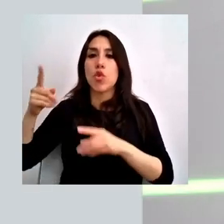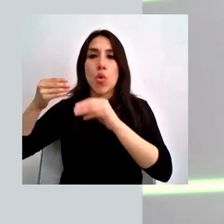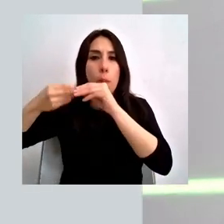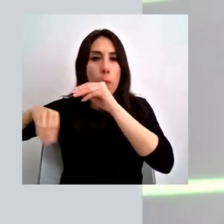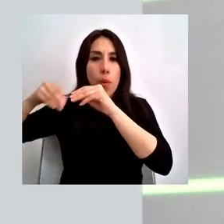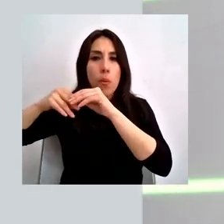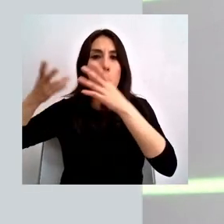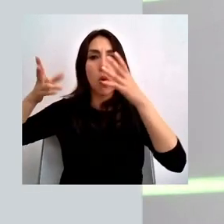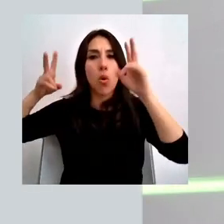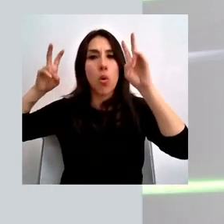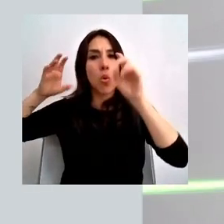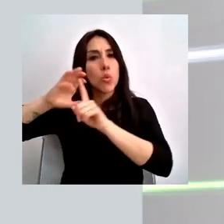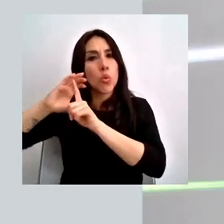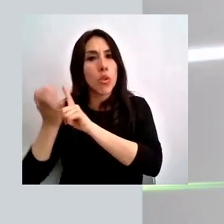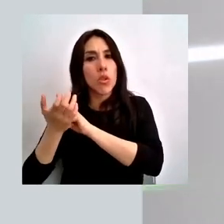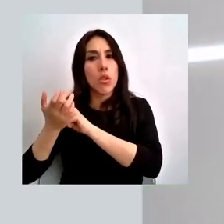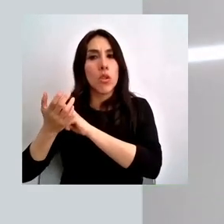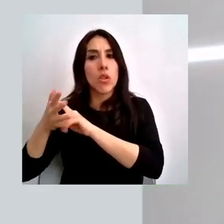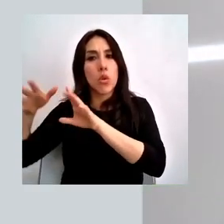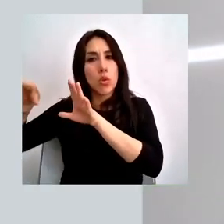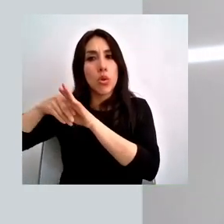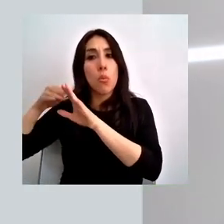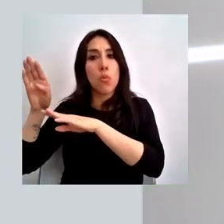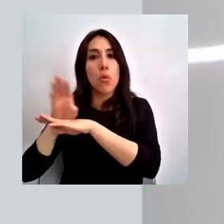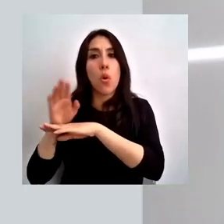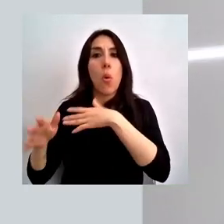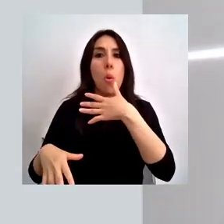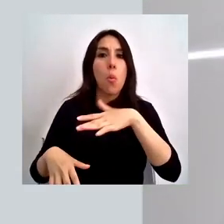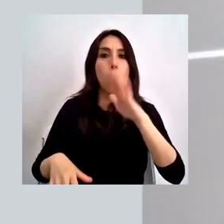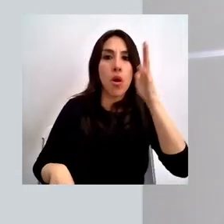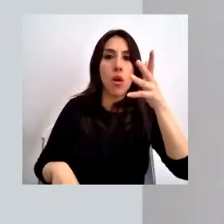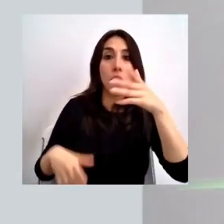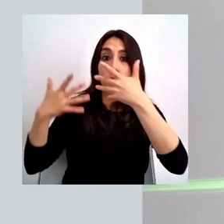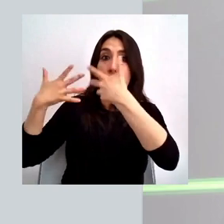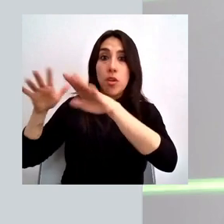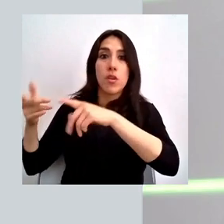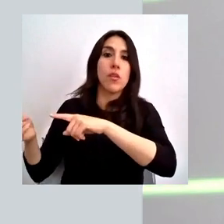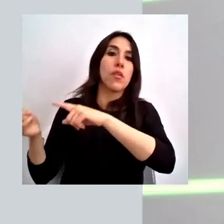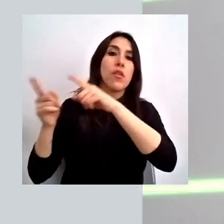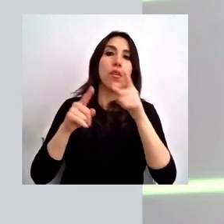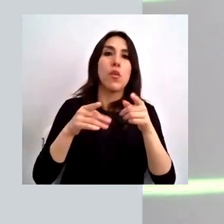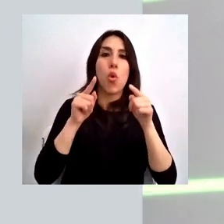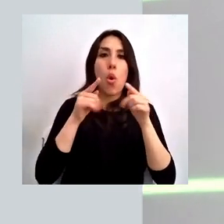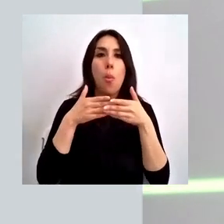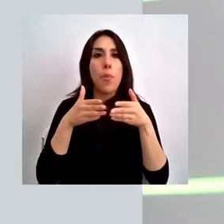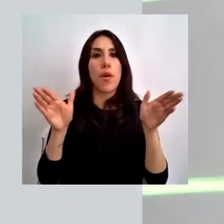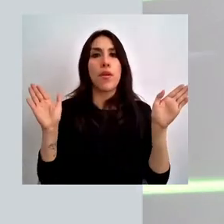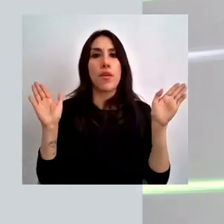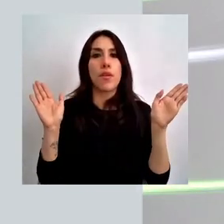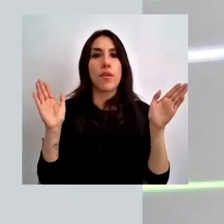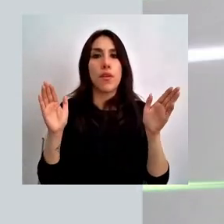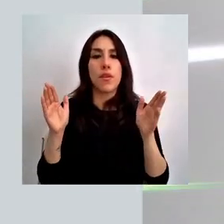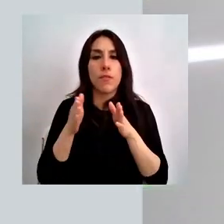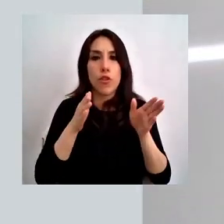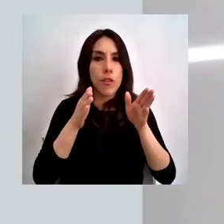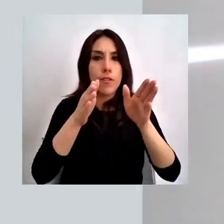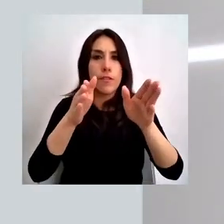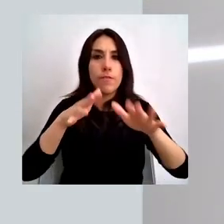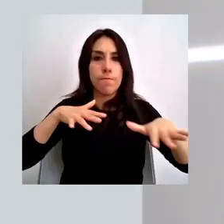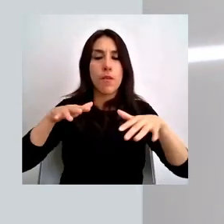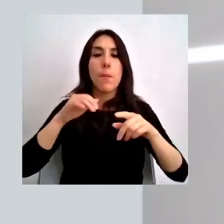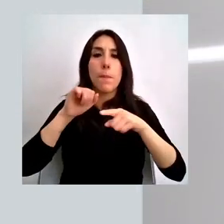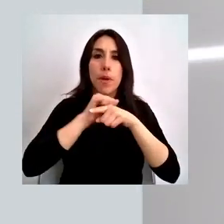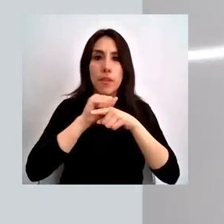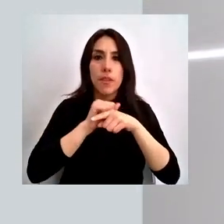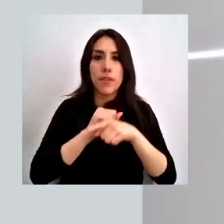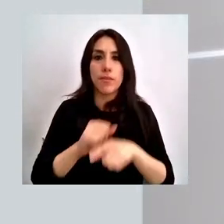panels on both channels. We invite you to participate in Challenge 1 in the sessions inclusive business, cultural, and then opening pathways, internships, and